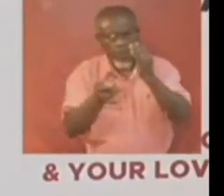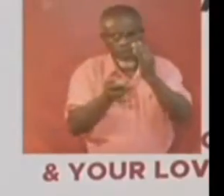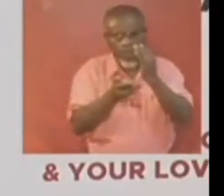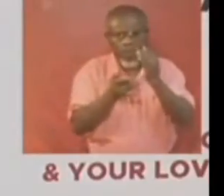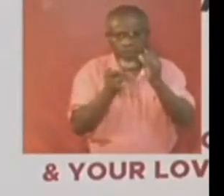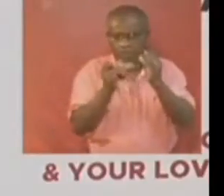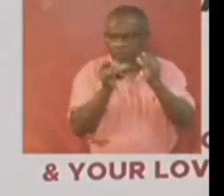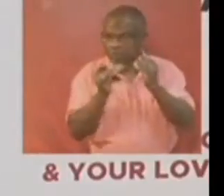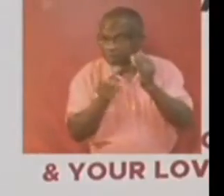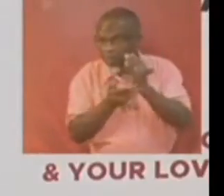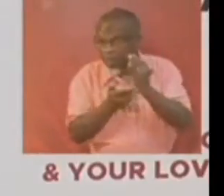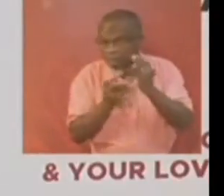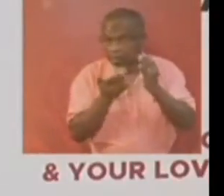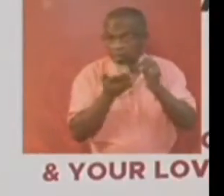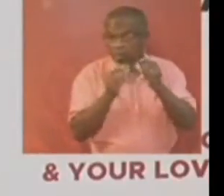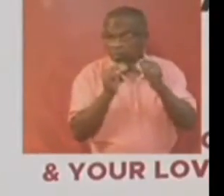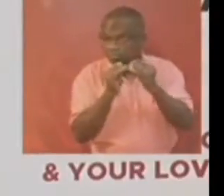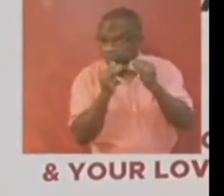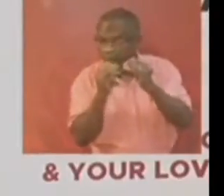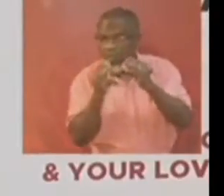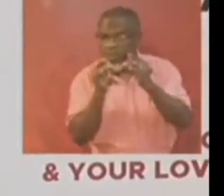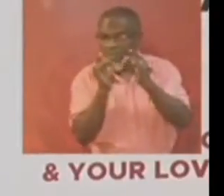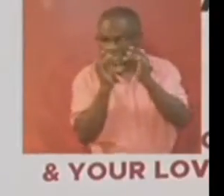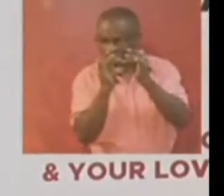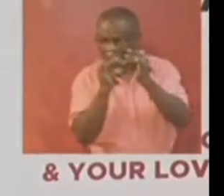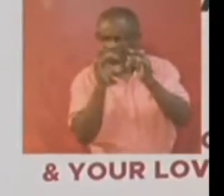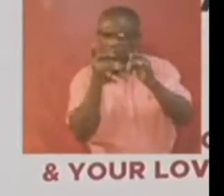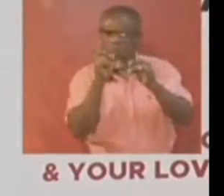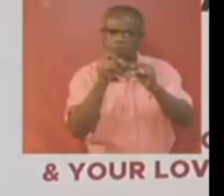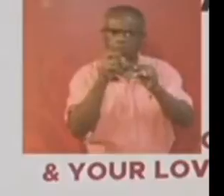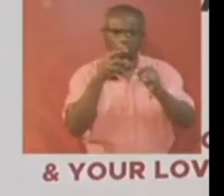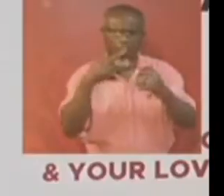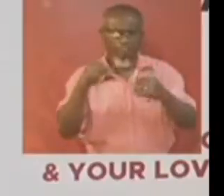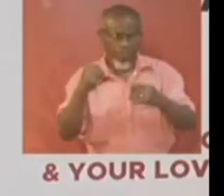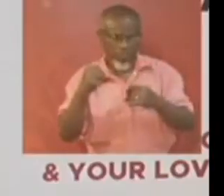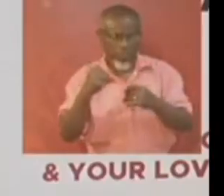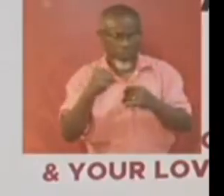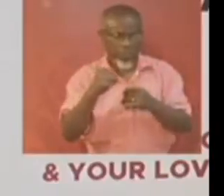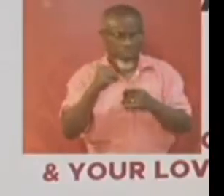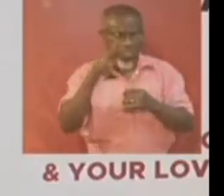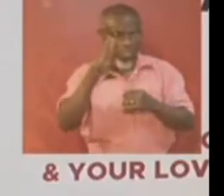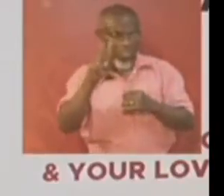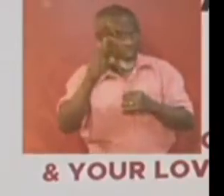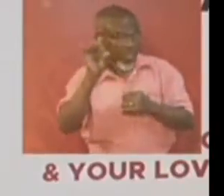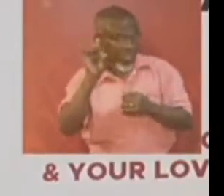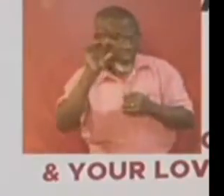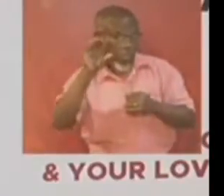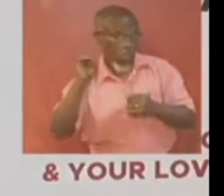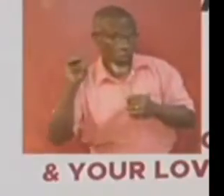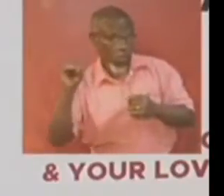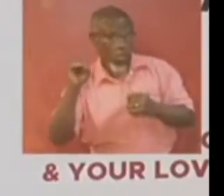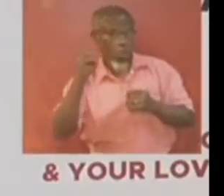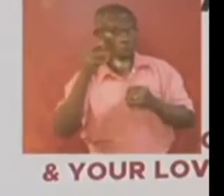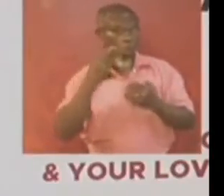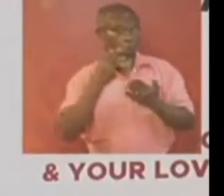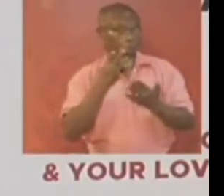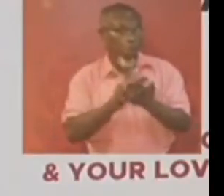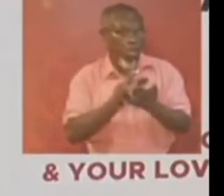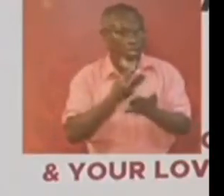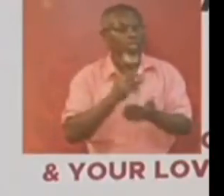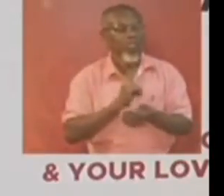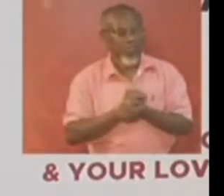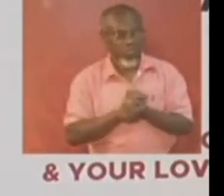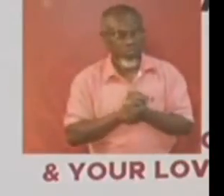believe that they have viral symptoms. In such cases, persons should stay at home and practice measures to